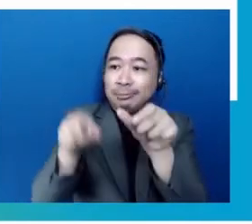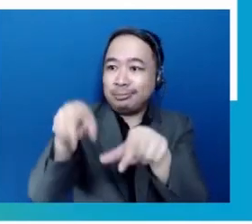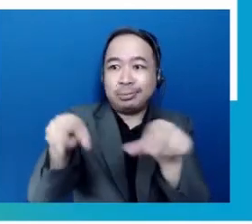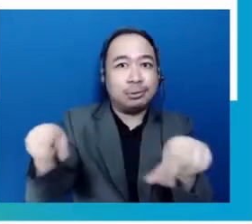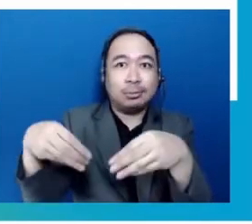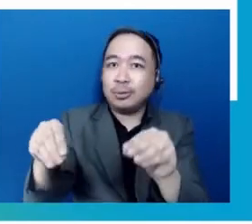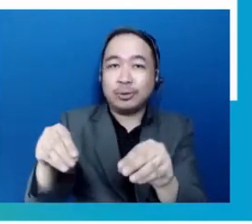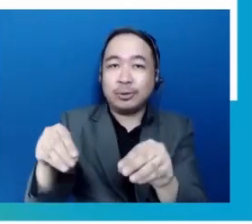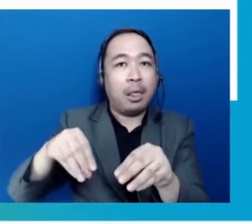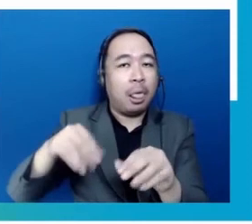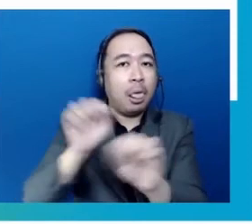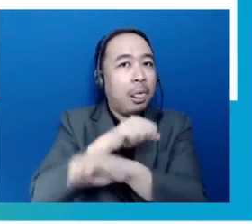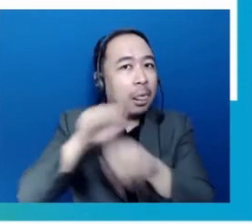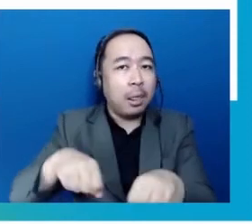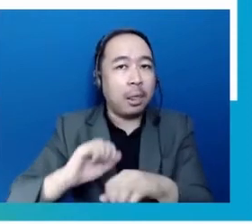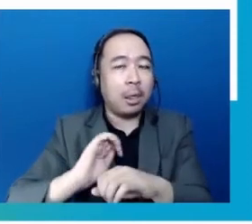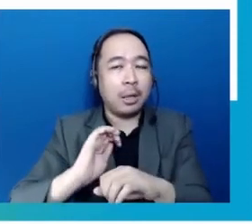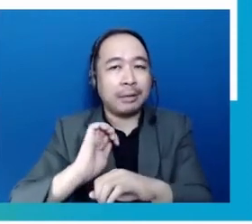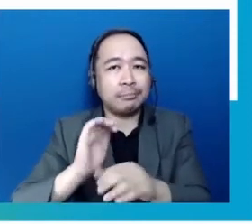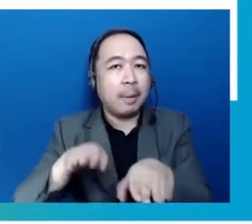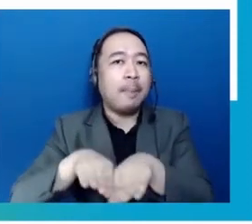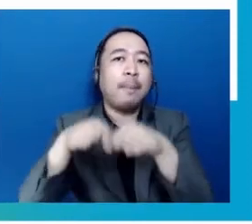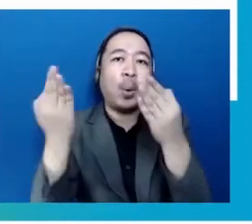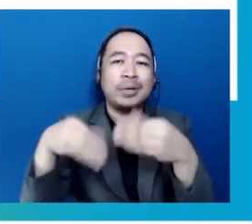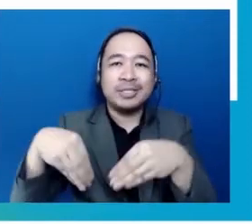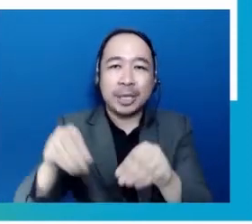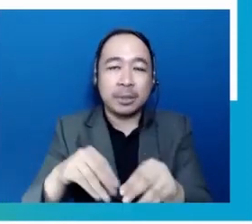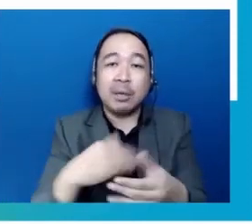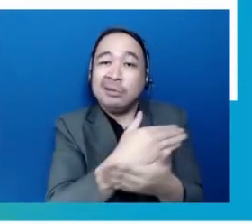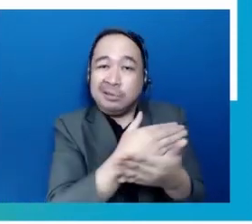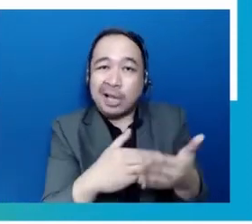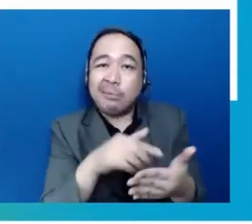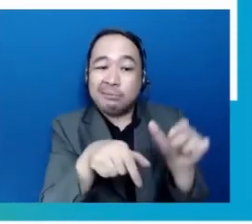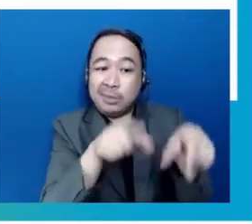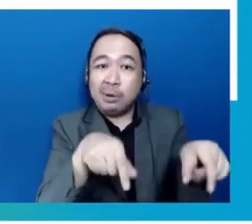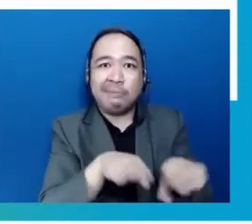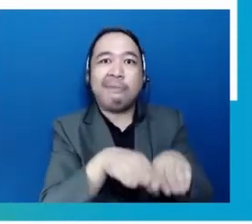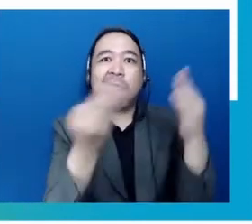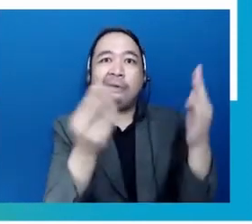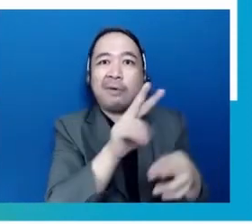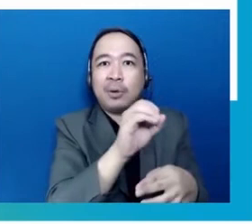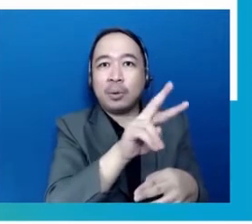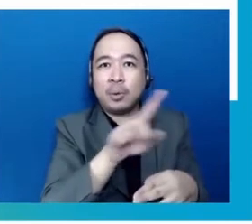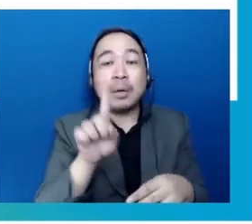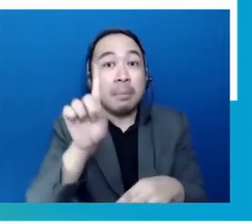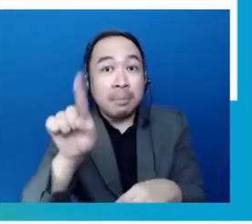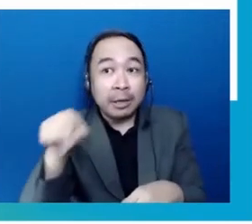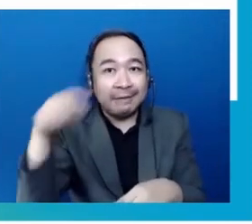shops back on. Some by 2021 were brave enough to put their shops back on, but local project developers